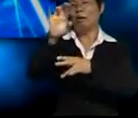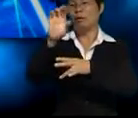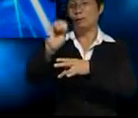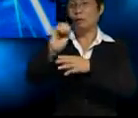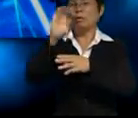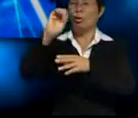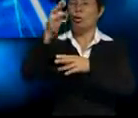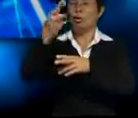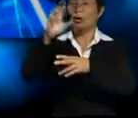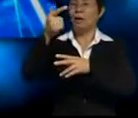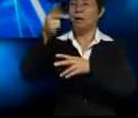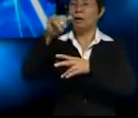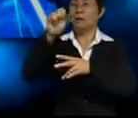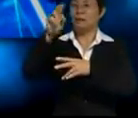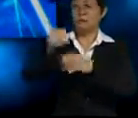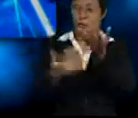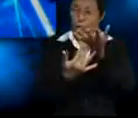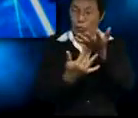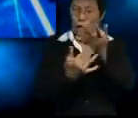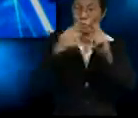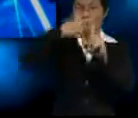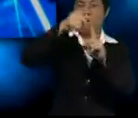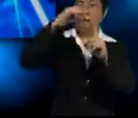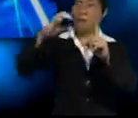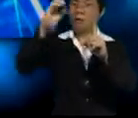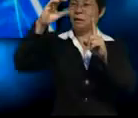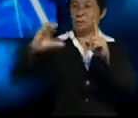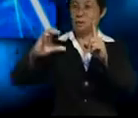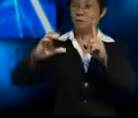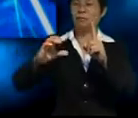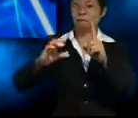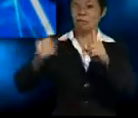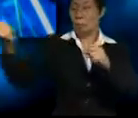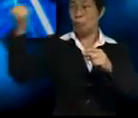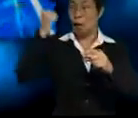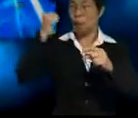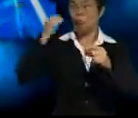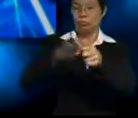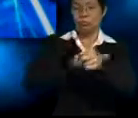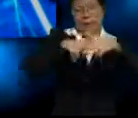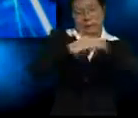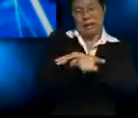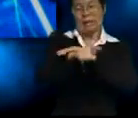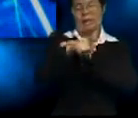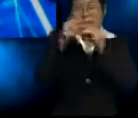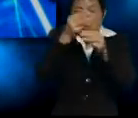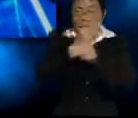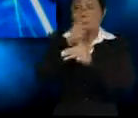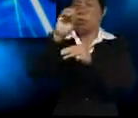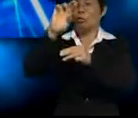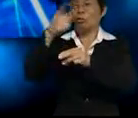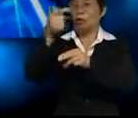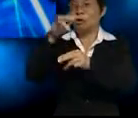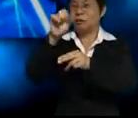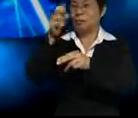microorganisms. Boiling with a temperature of 100 degrees Celsius is powerful enough to kill